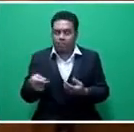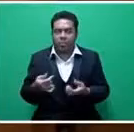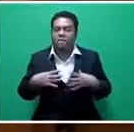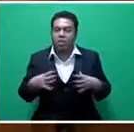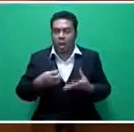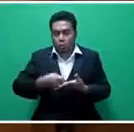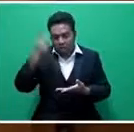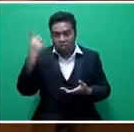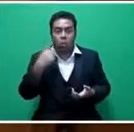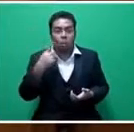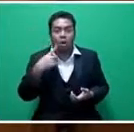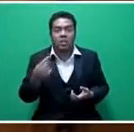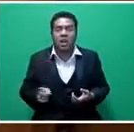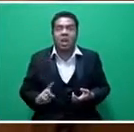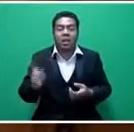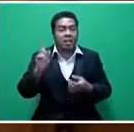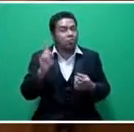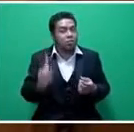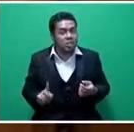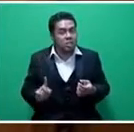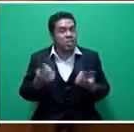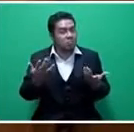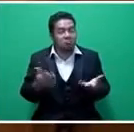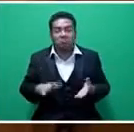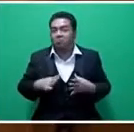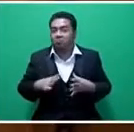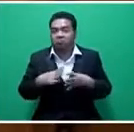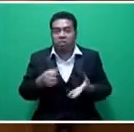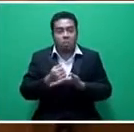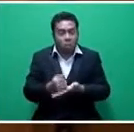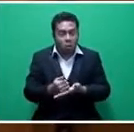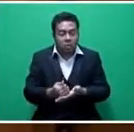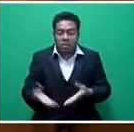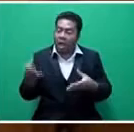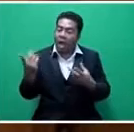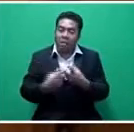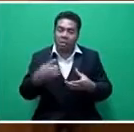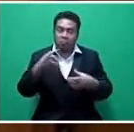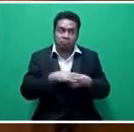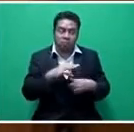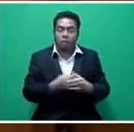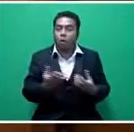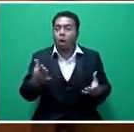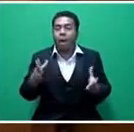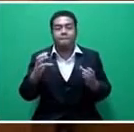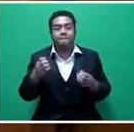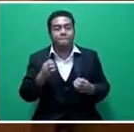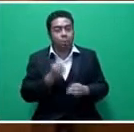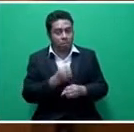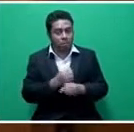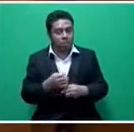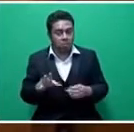free education, water electricity subsidies, other grants and benefits, including those that have lost out on employment with the